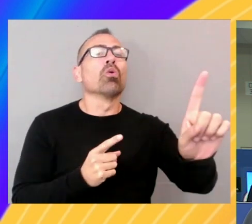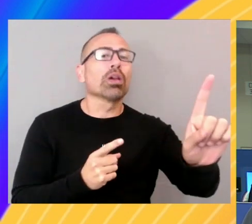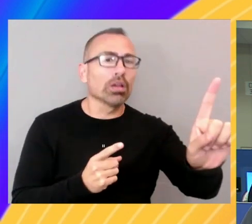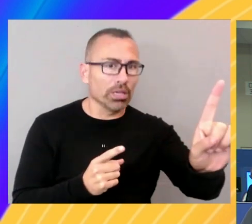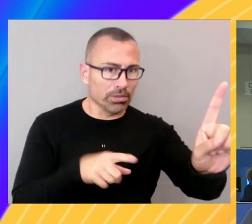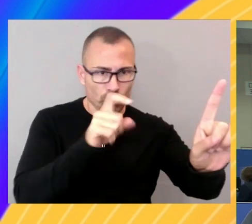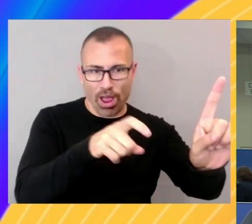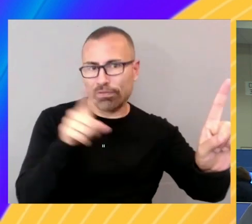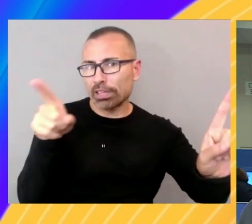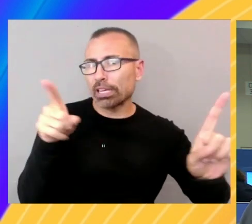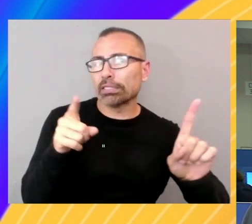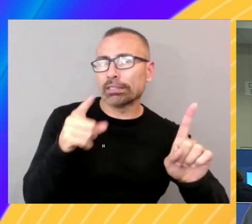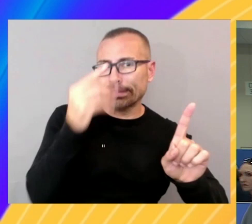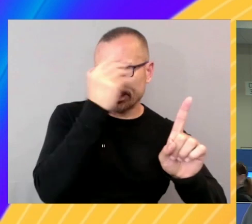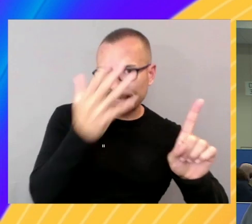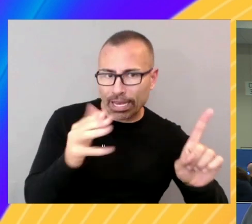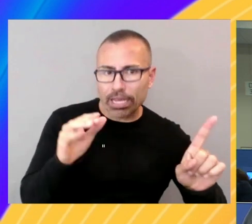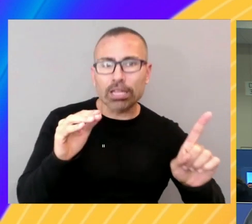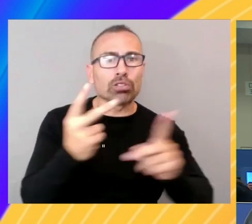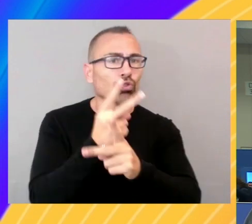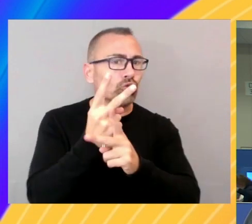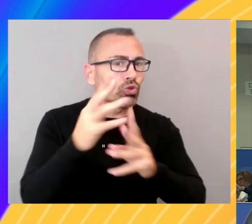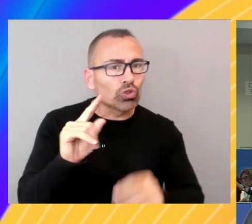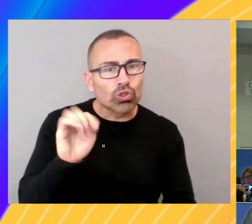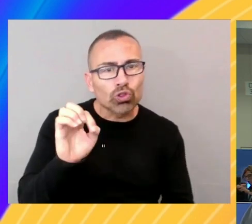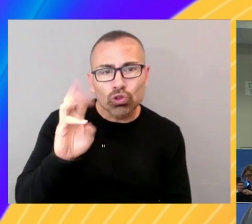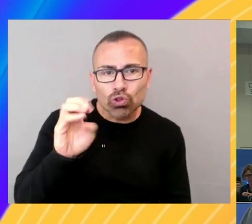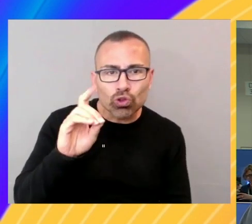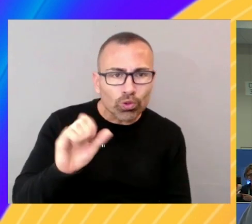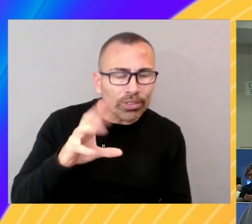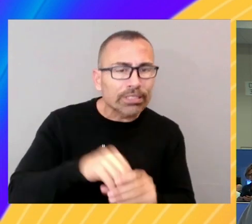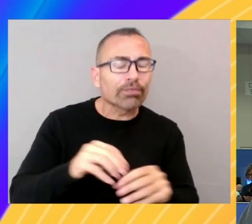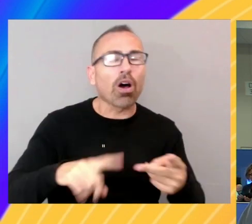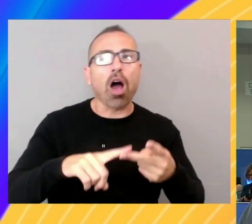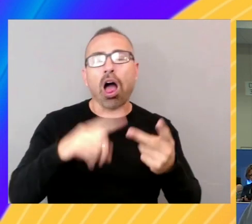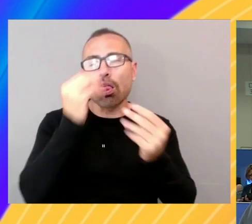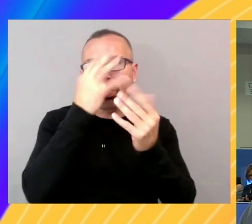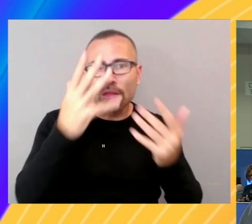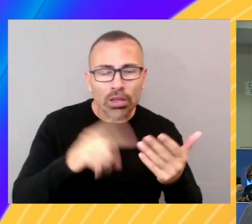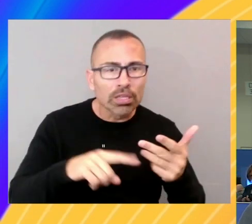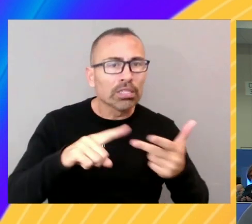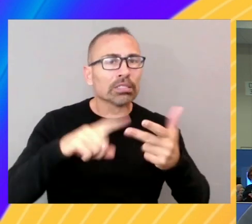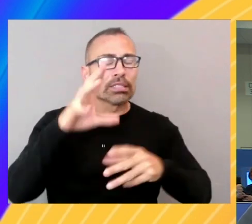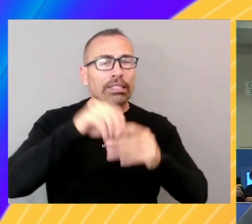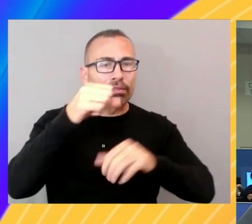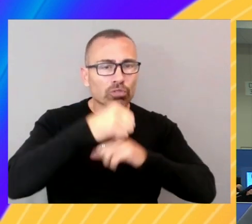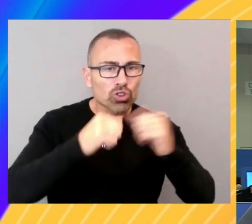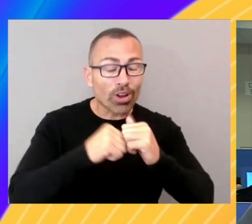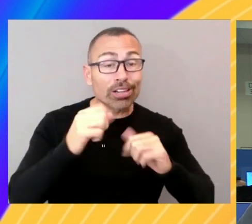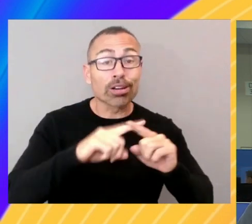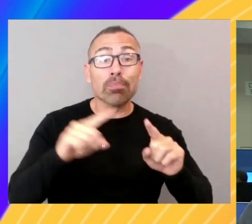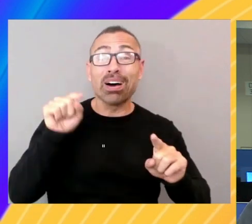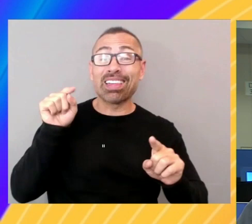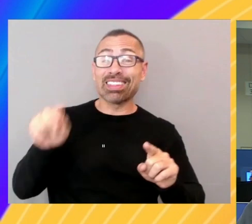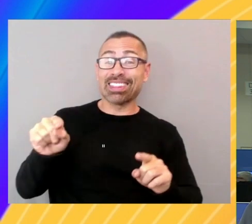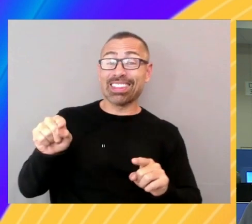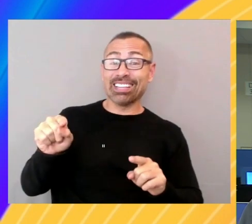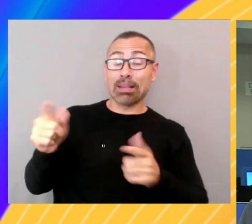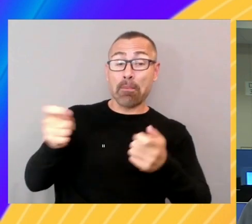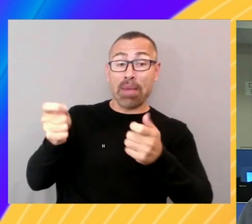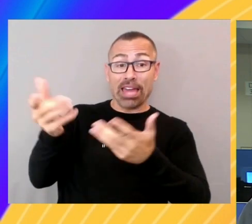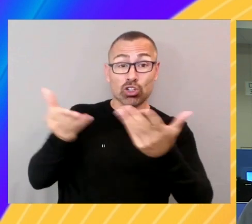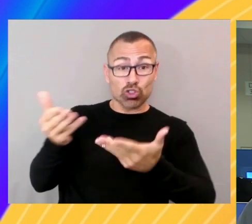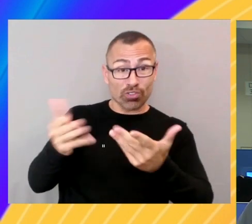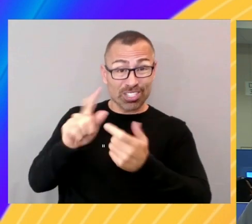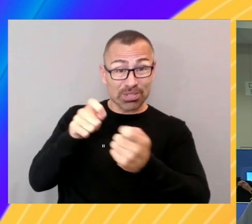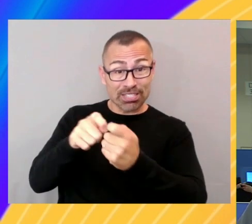have to configure all this information, all the infrastructure, but it being a managed service, specifically for CloudTrail, it seems like it's a